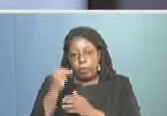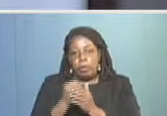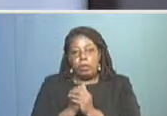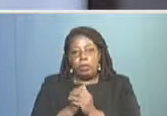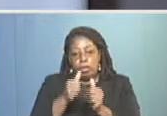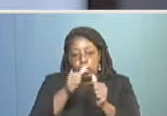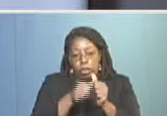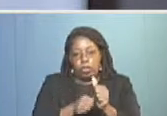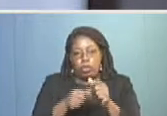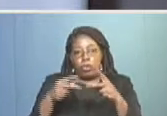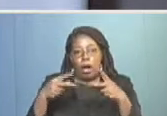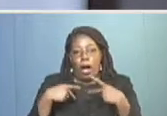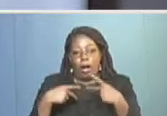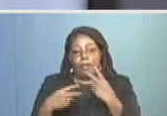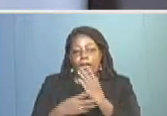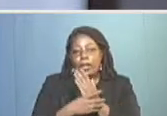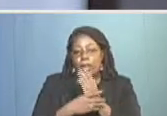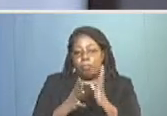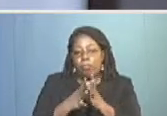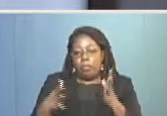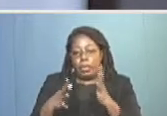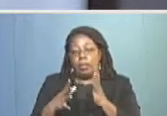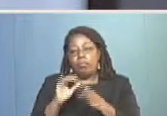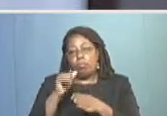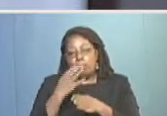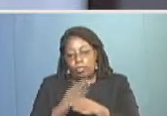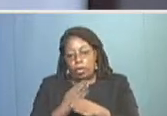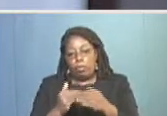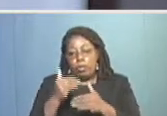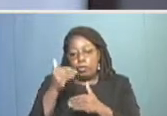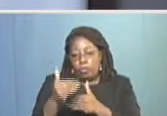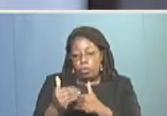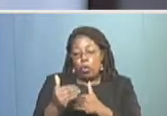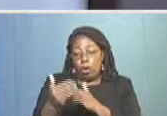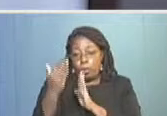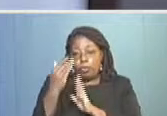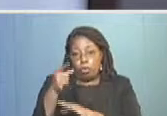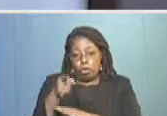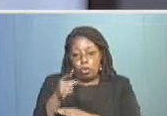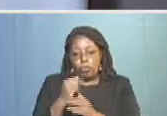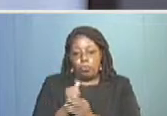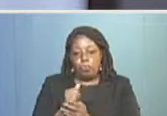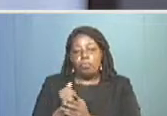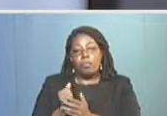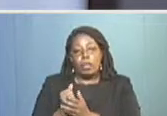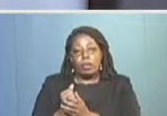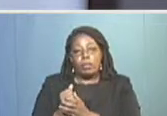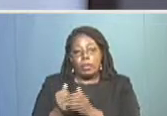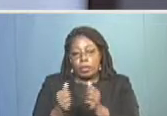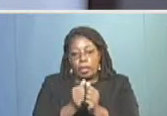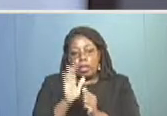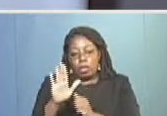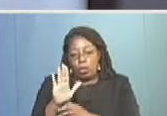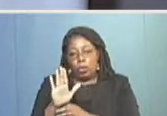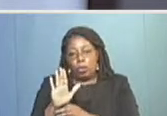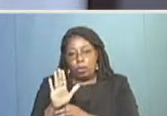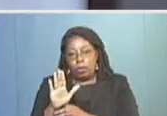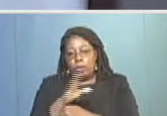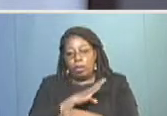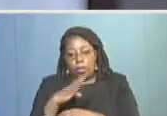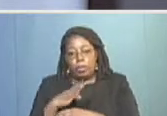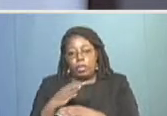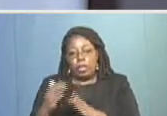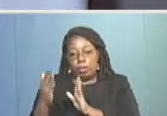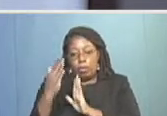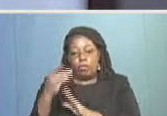each have a mammoth task before you, but rally your troops around you, pool your